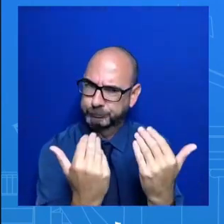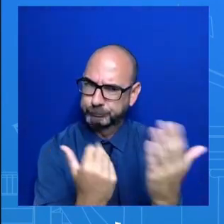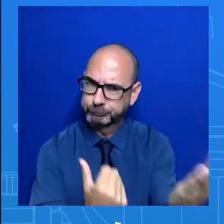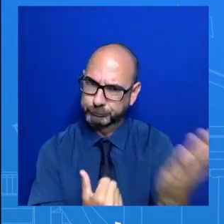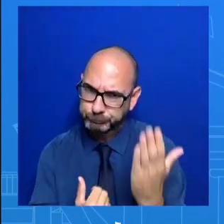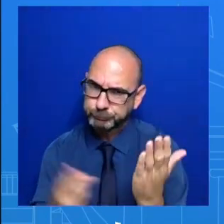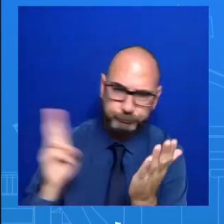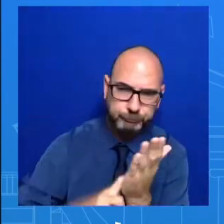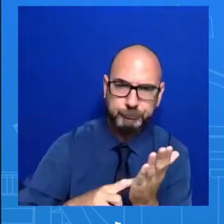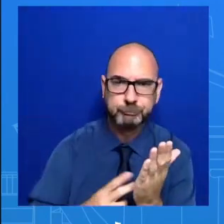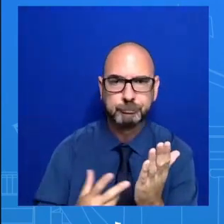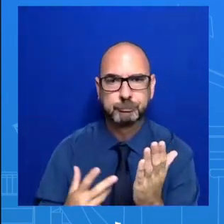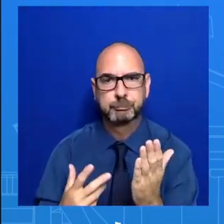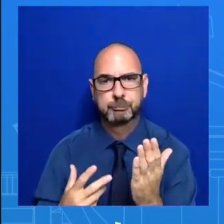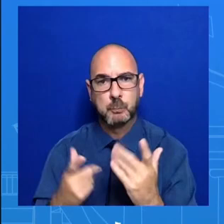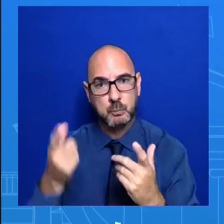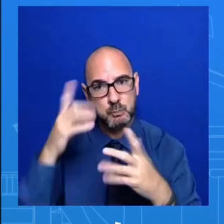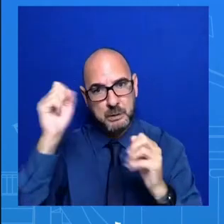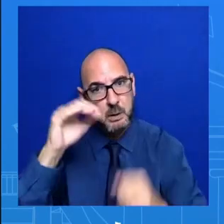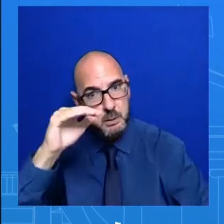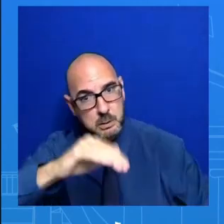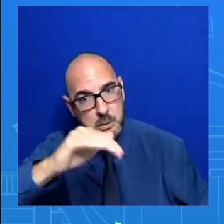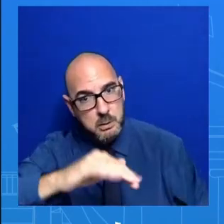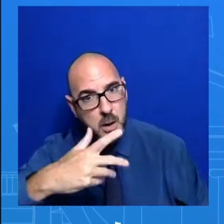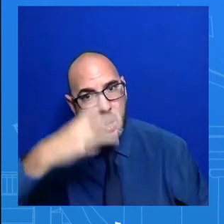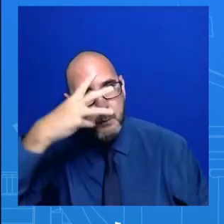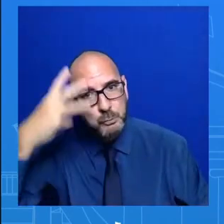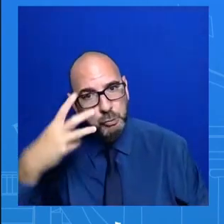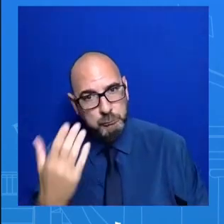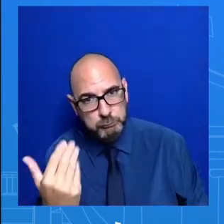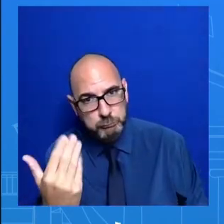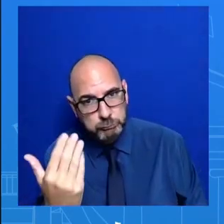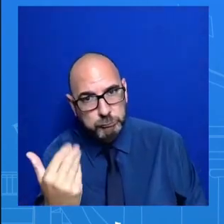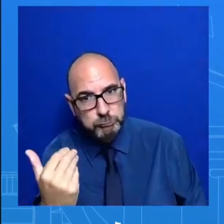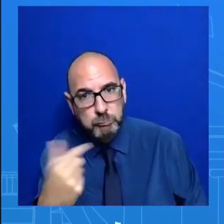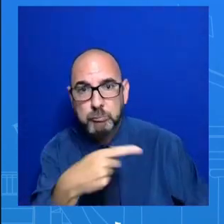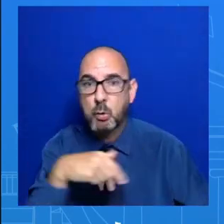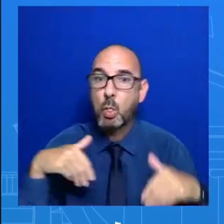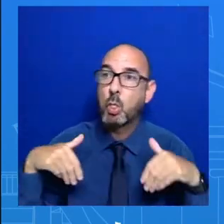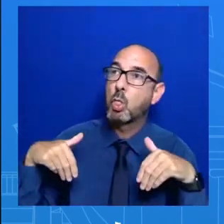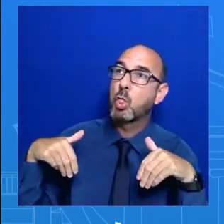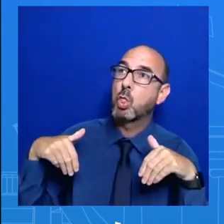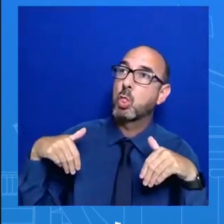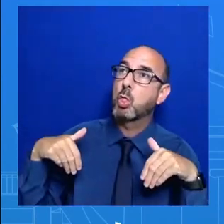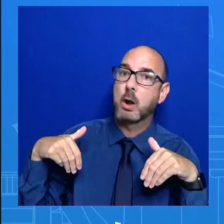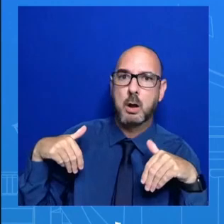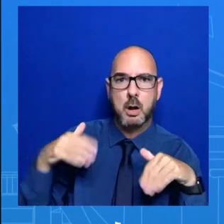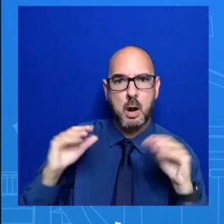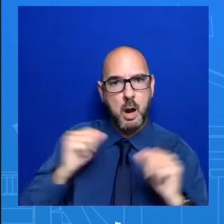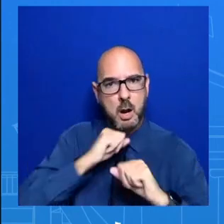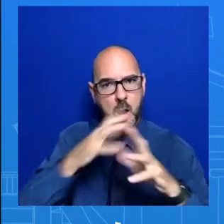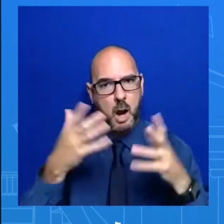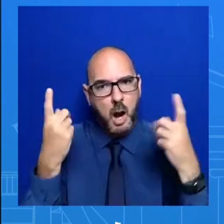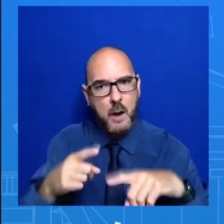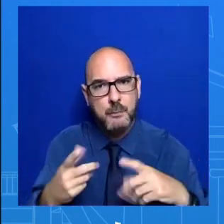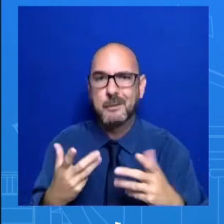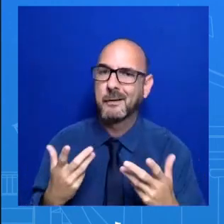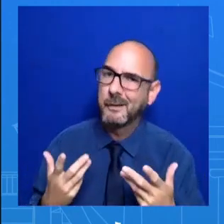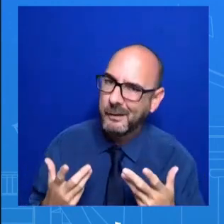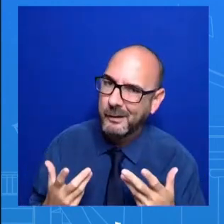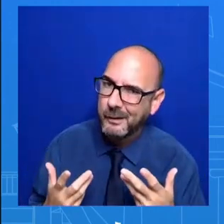happened for 3.5 years. And so we got to work. And at the beginning of this year, we were able to make something